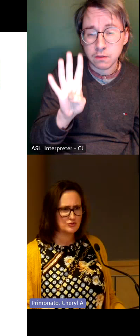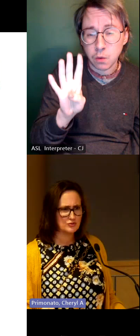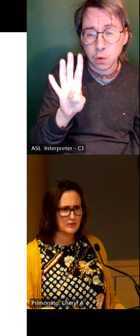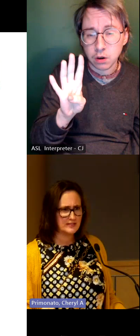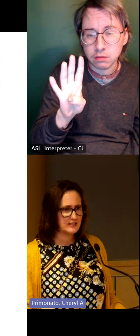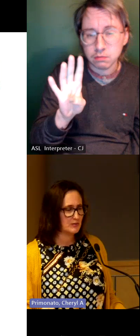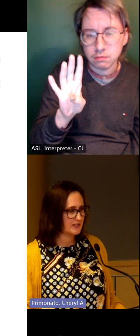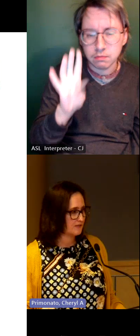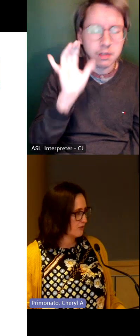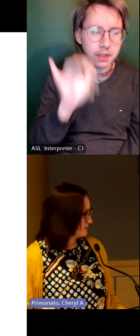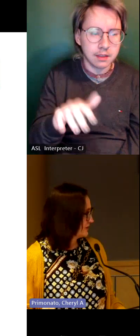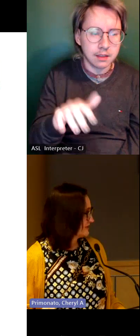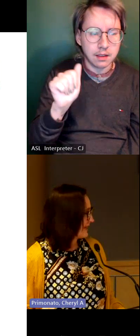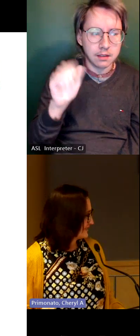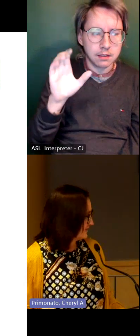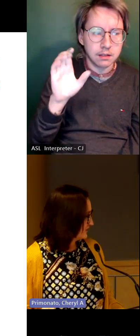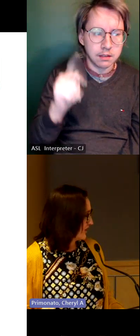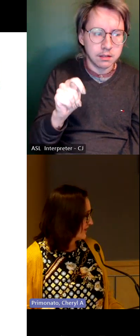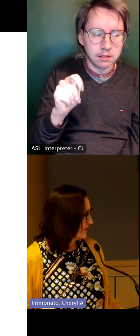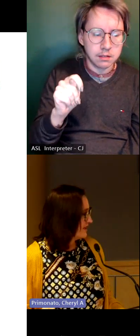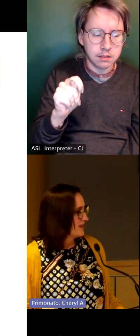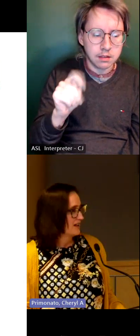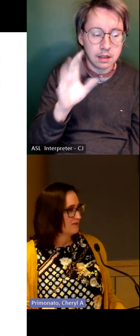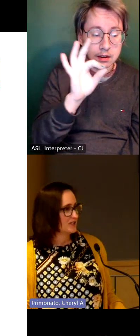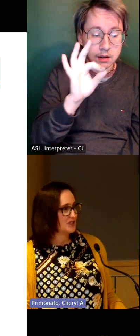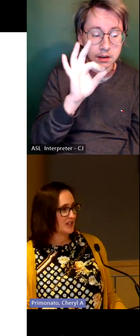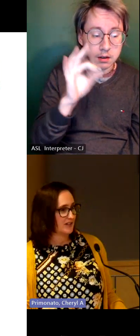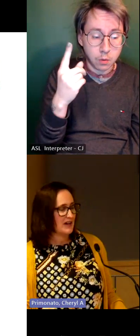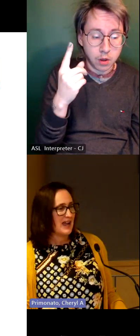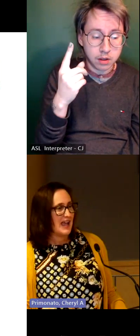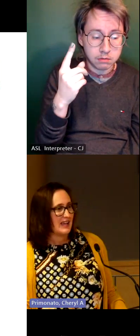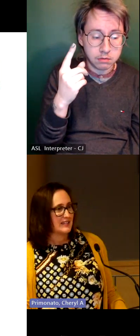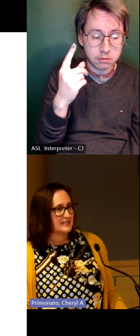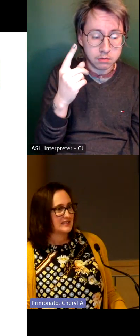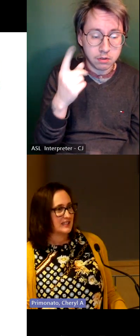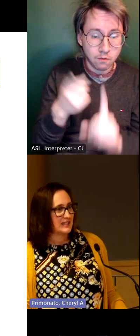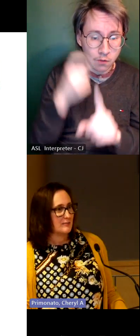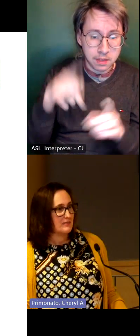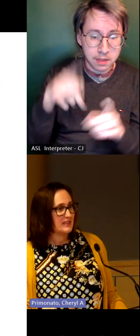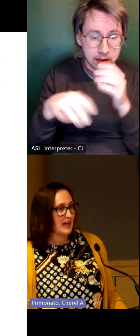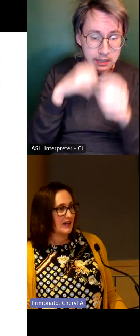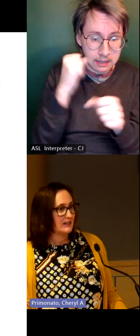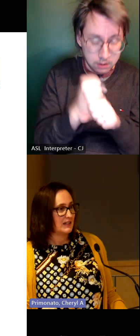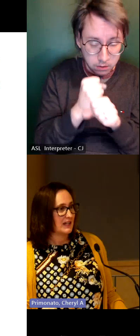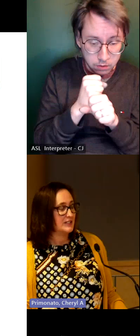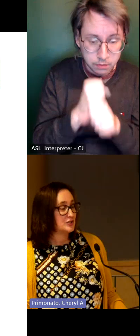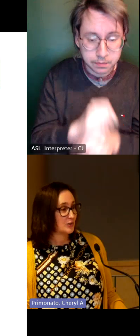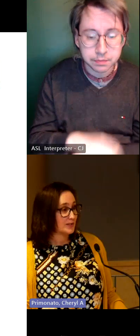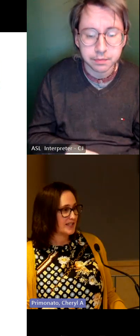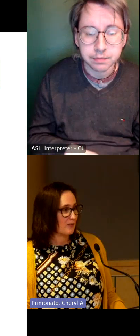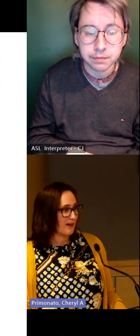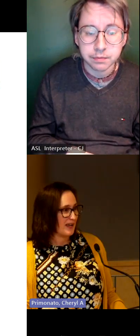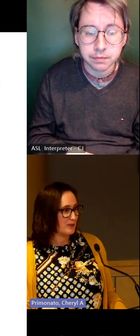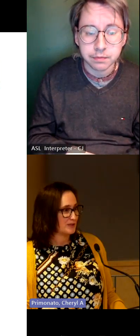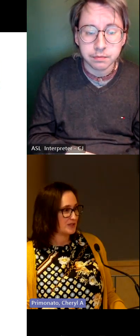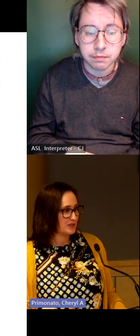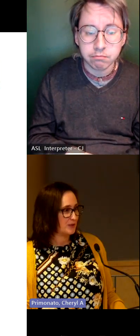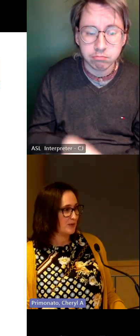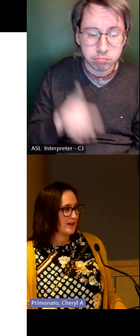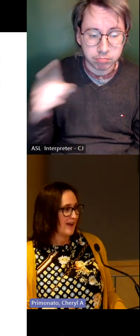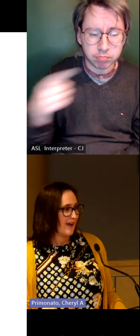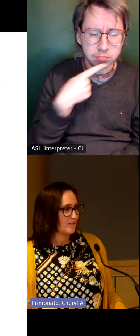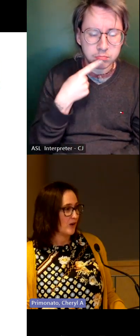of 2024. It's just passed in July of this year. And that ensures that we're